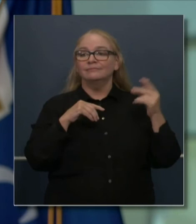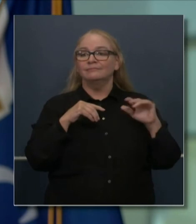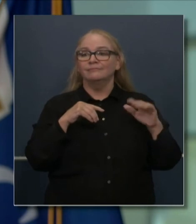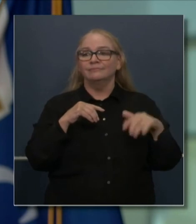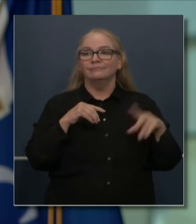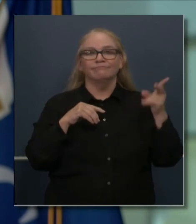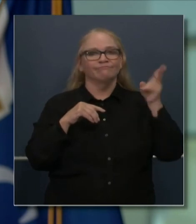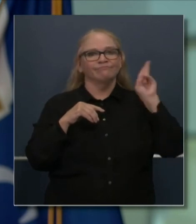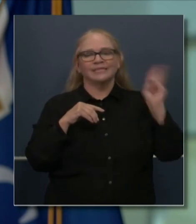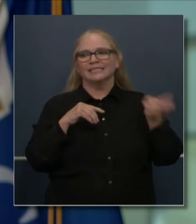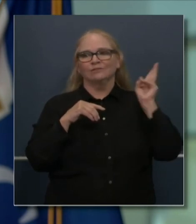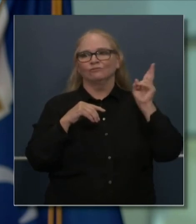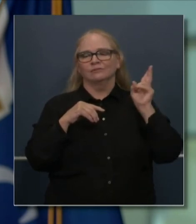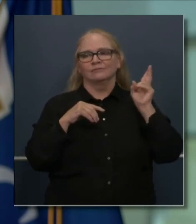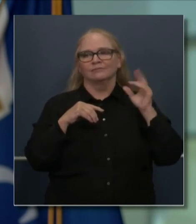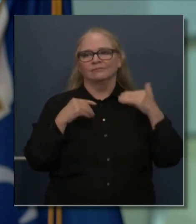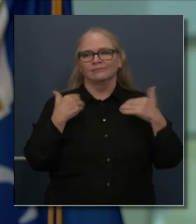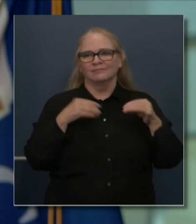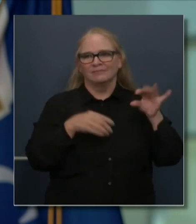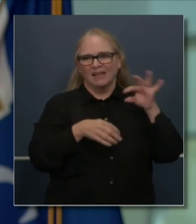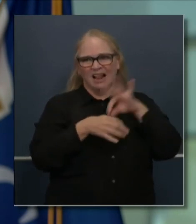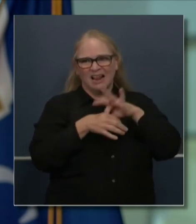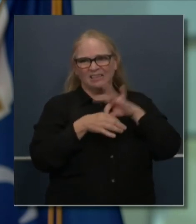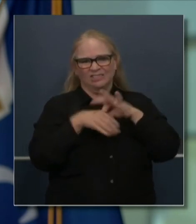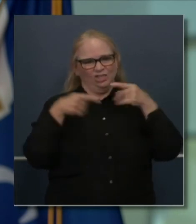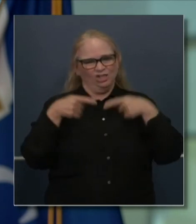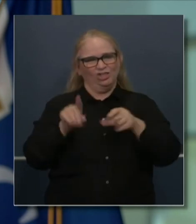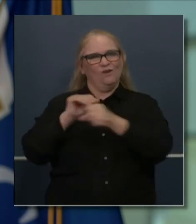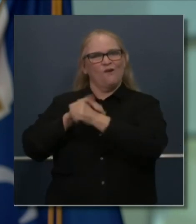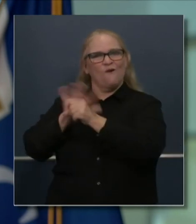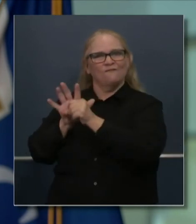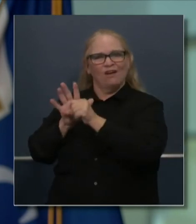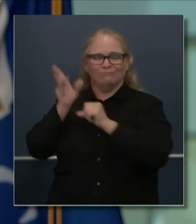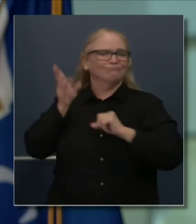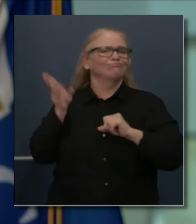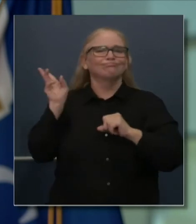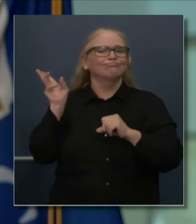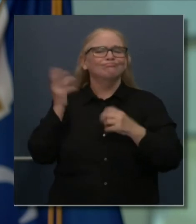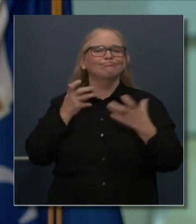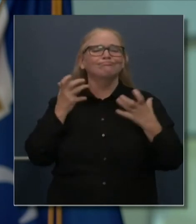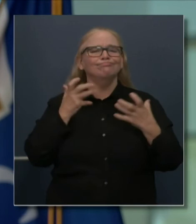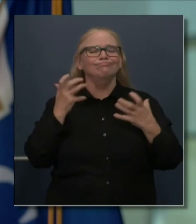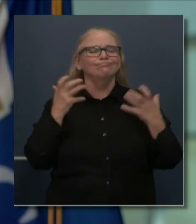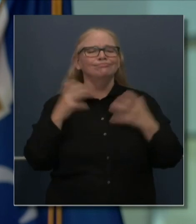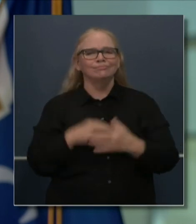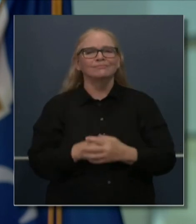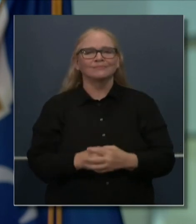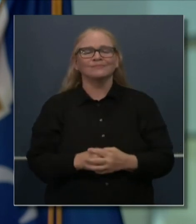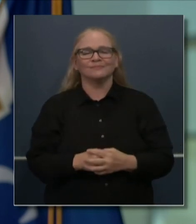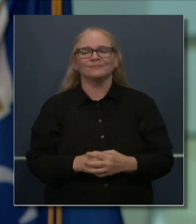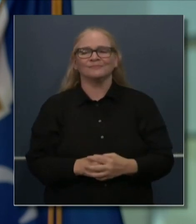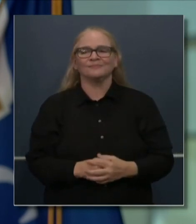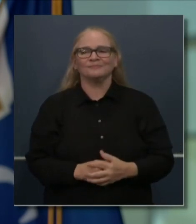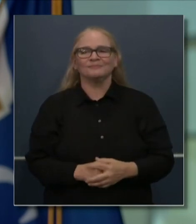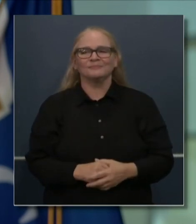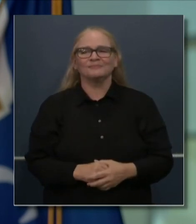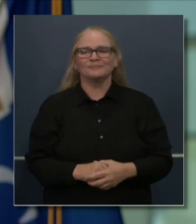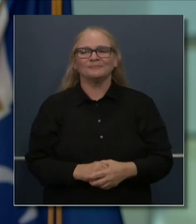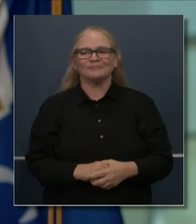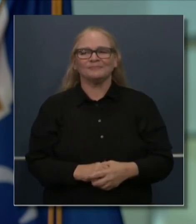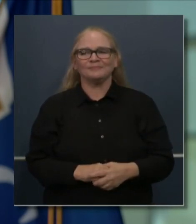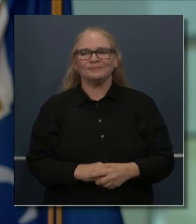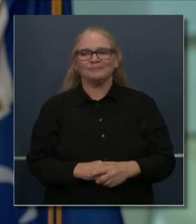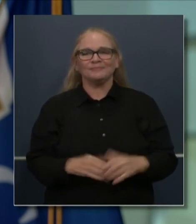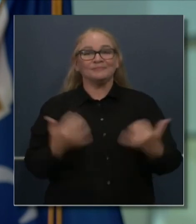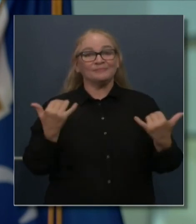nation's history, quite literally, forgive the Obama-ism, turn the page on the status quo and bring